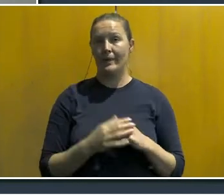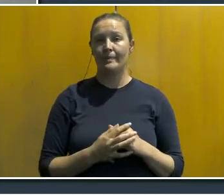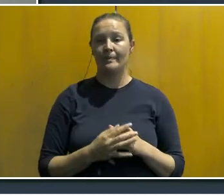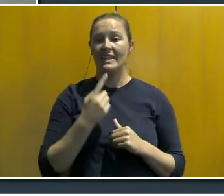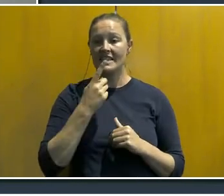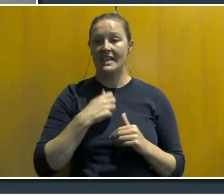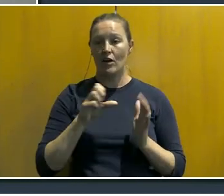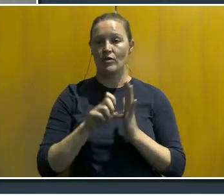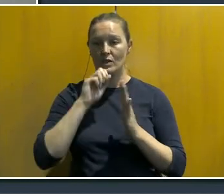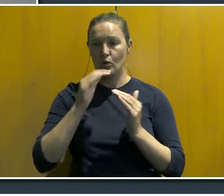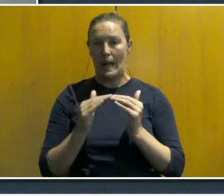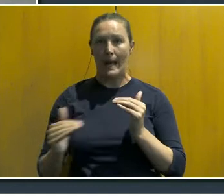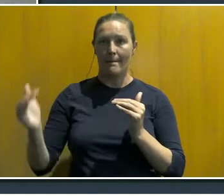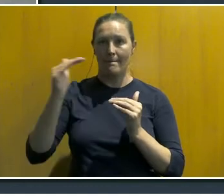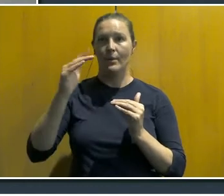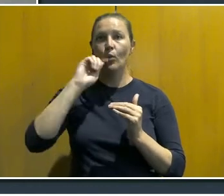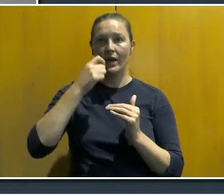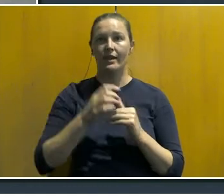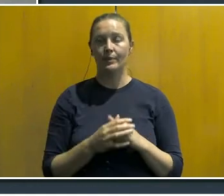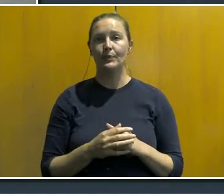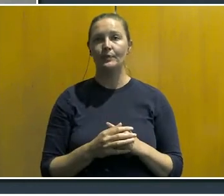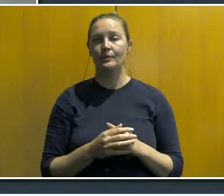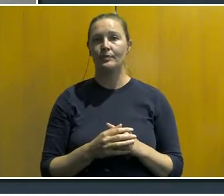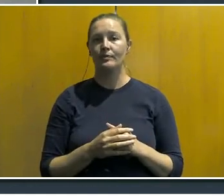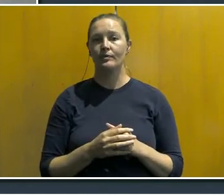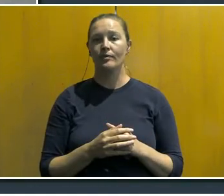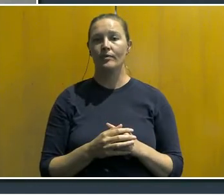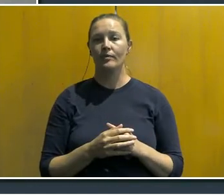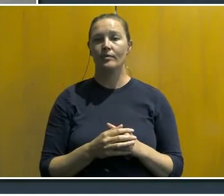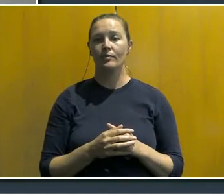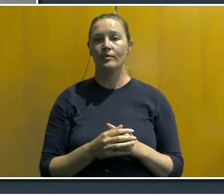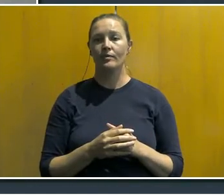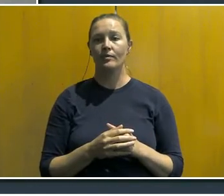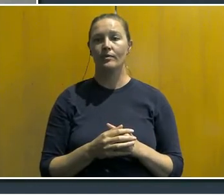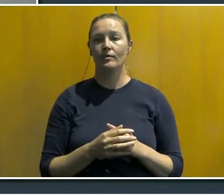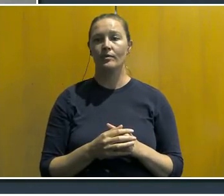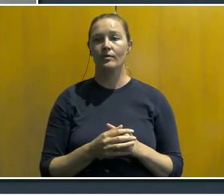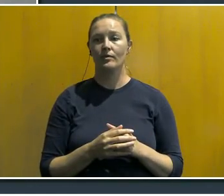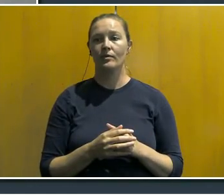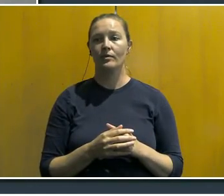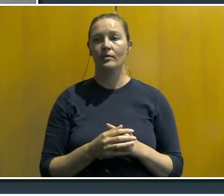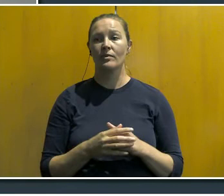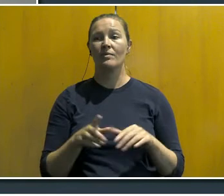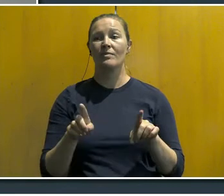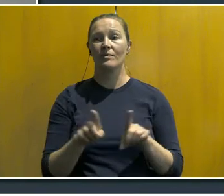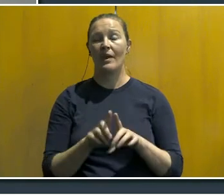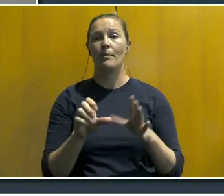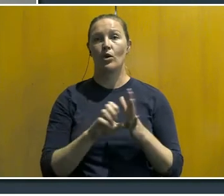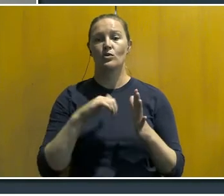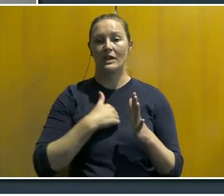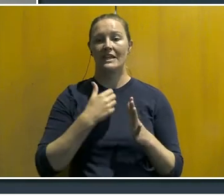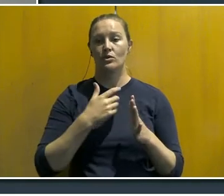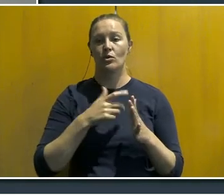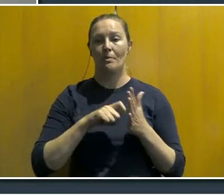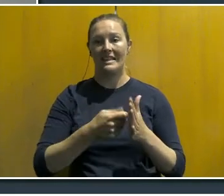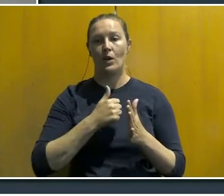that our rates would increase substantially, roughly by the amount it costs to provide and maintain our own water and wastewater. What